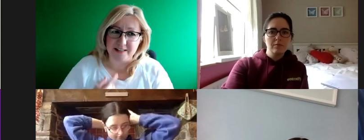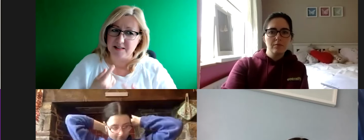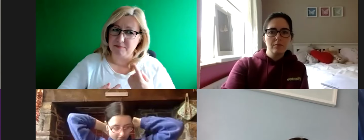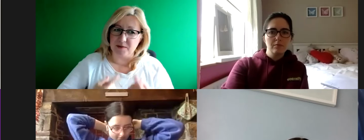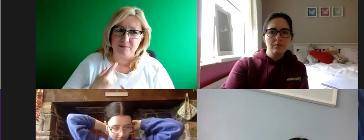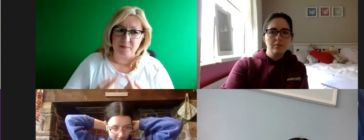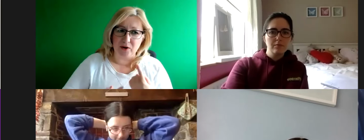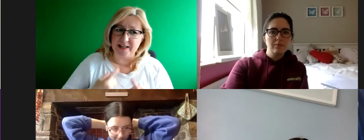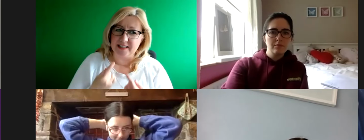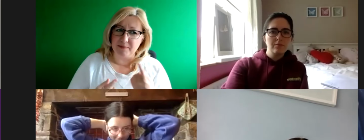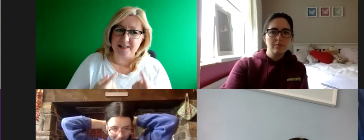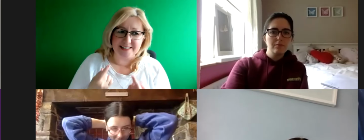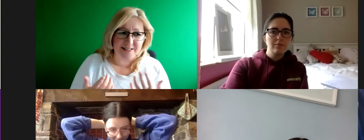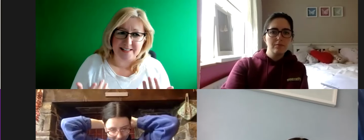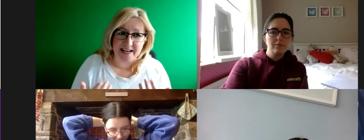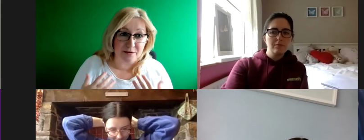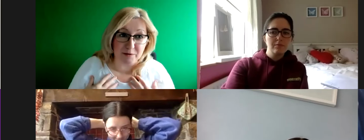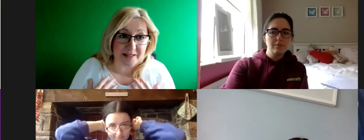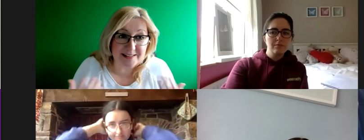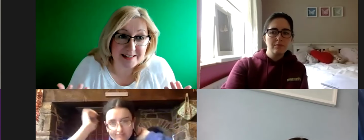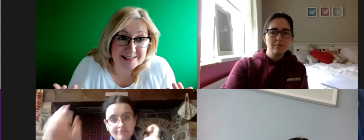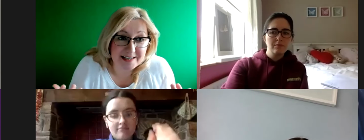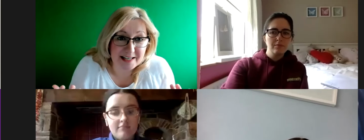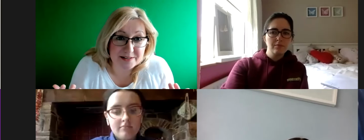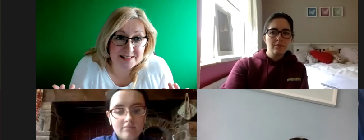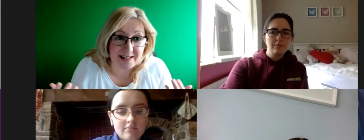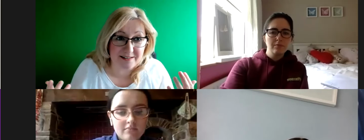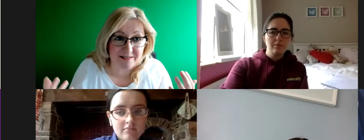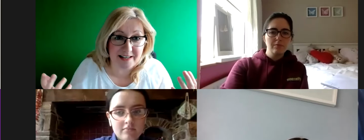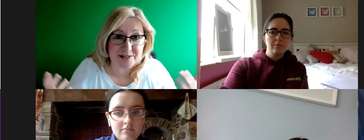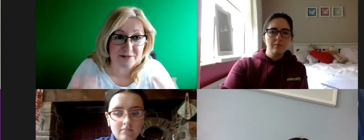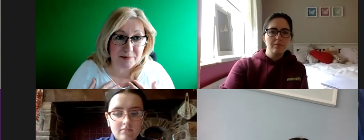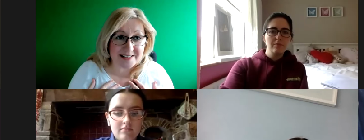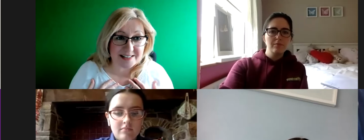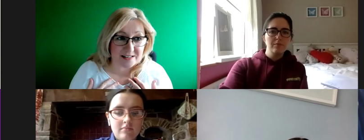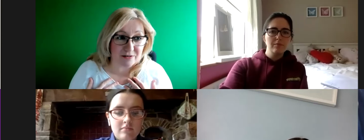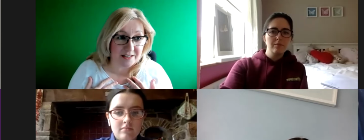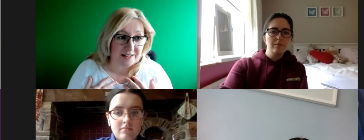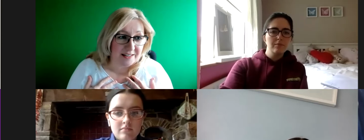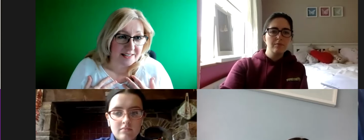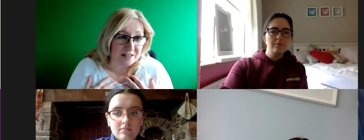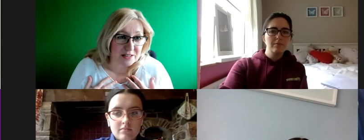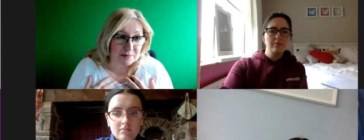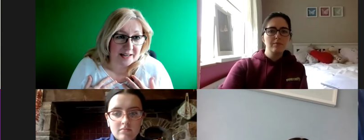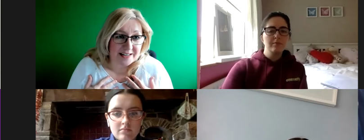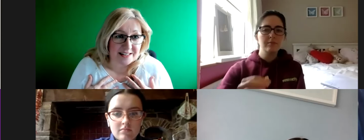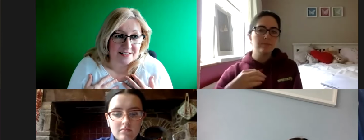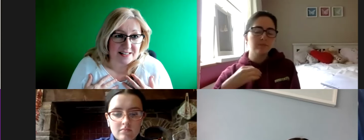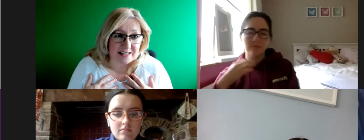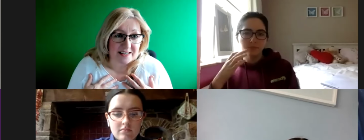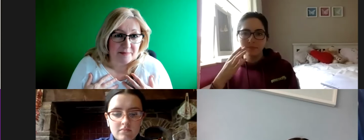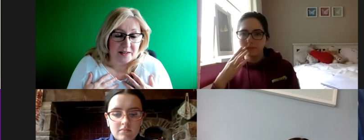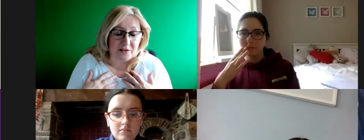you know, the boiling the body as a container, well, because like sign languages, like all languages, are embodied, so it's no surprise